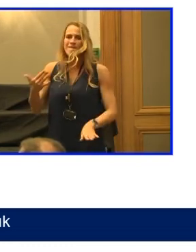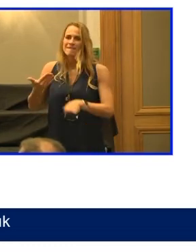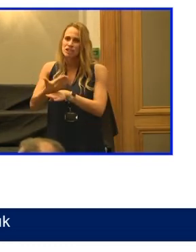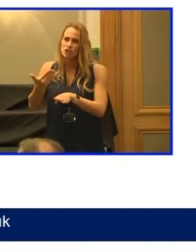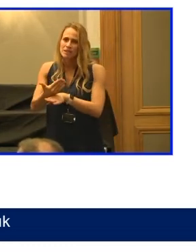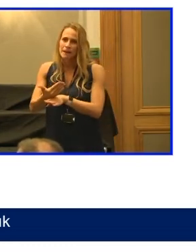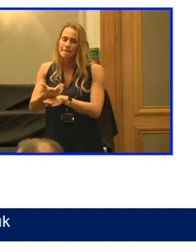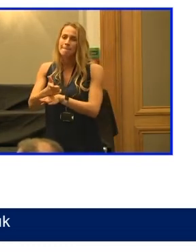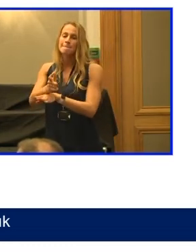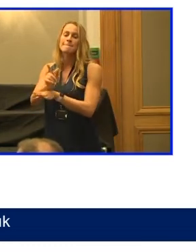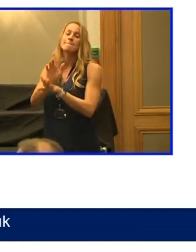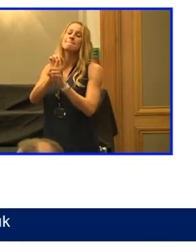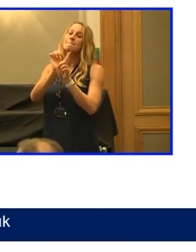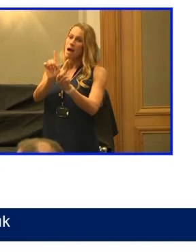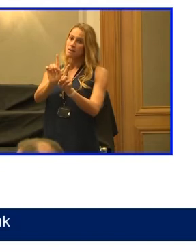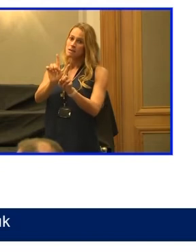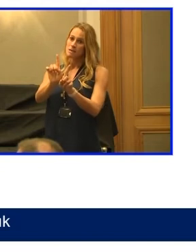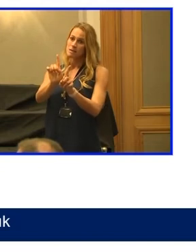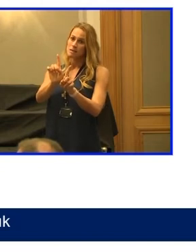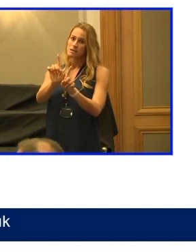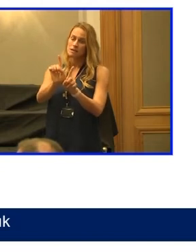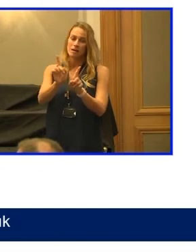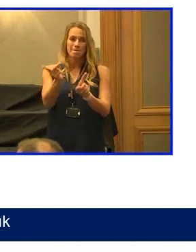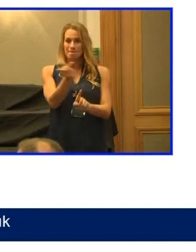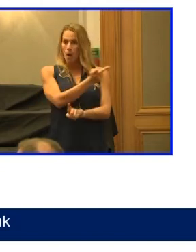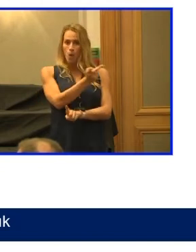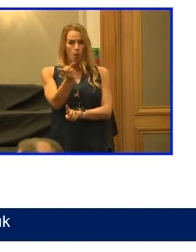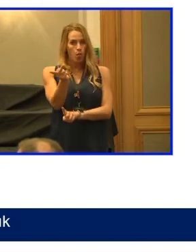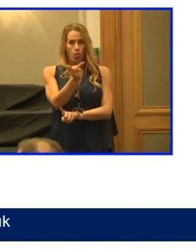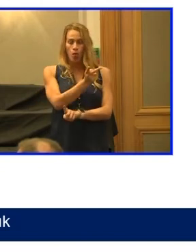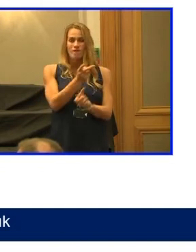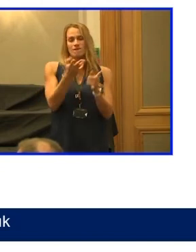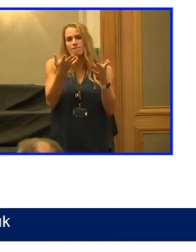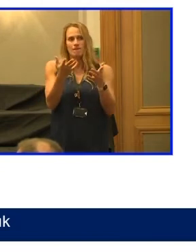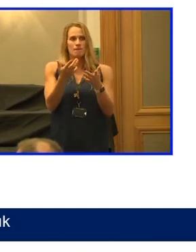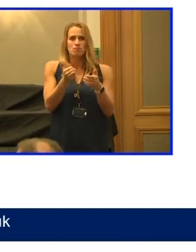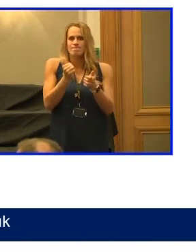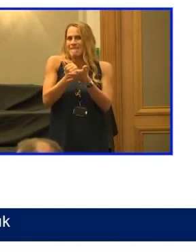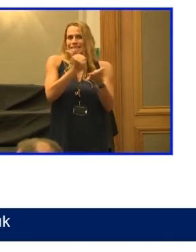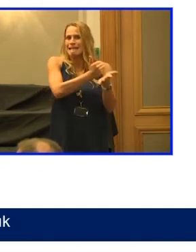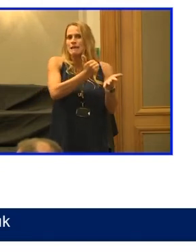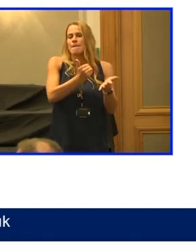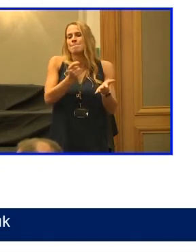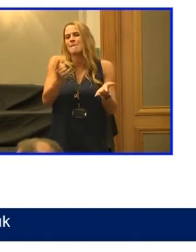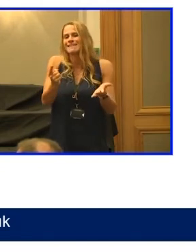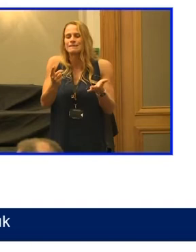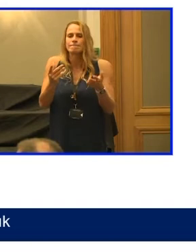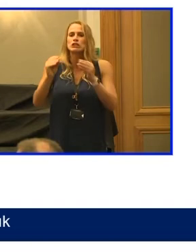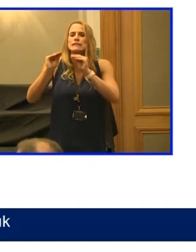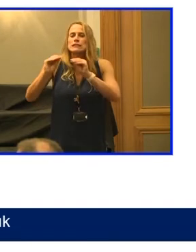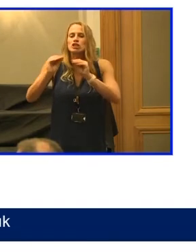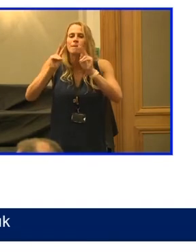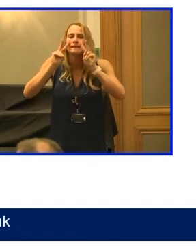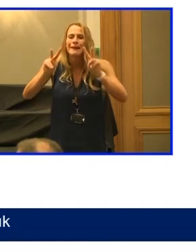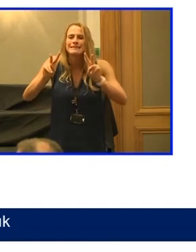From a magnification perspective, it's all even. Both have magnification. So it all depends on your need. Does that help answer and explain? Yeah, of